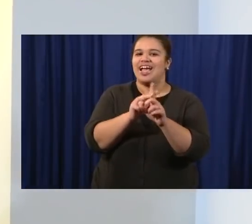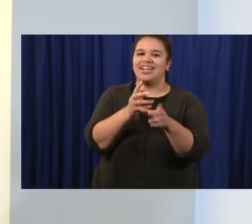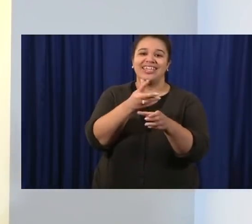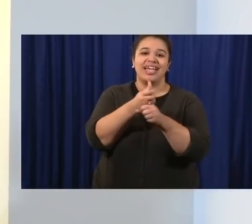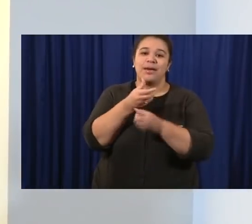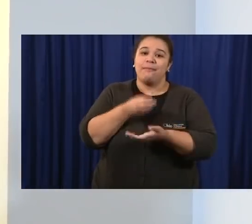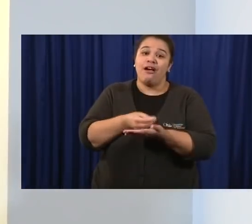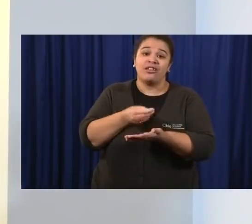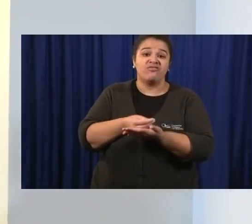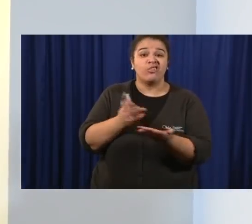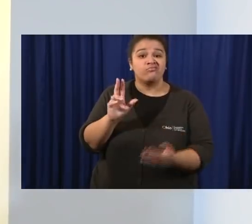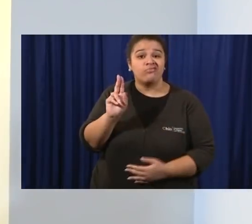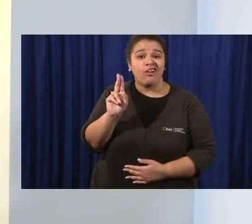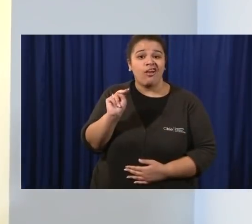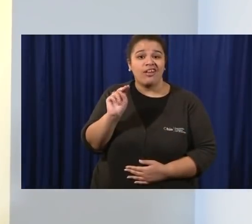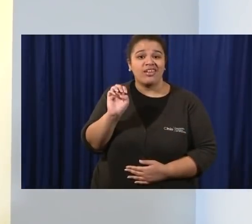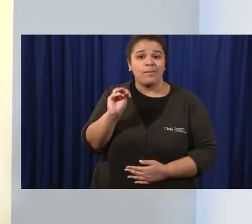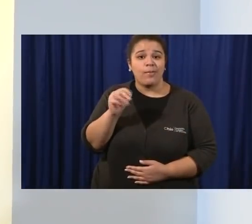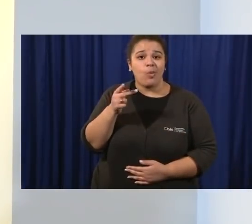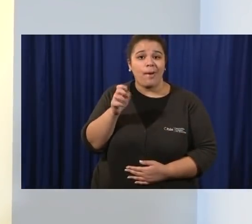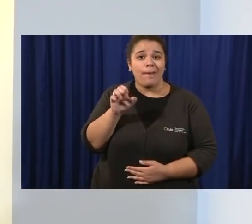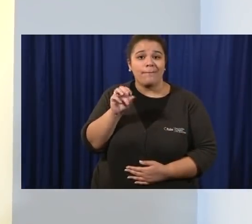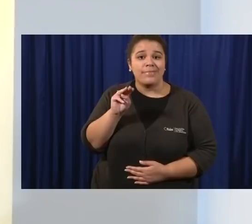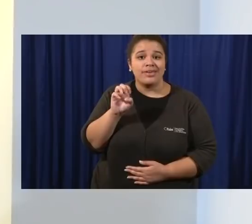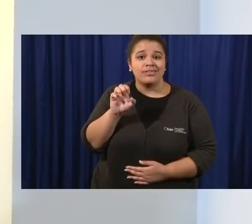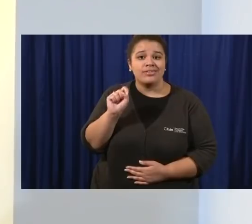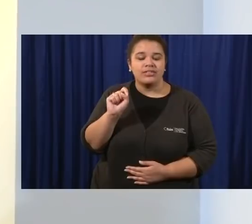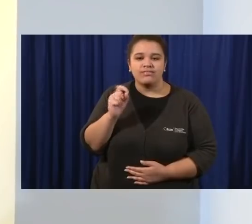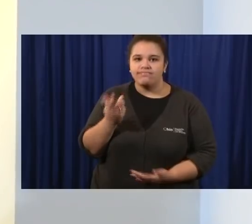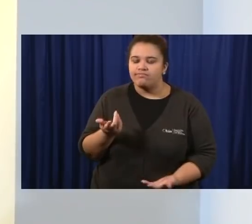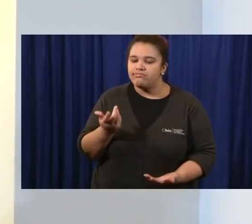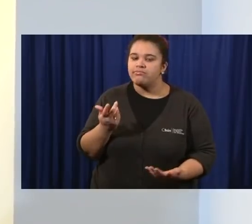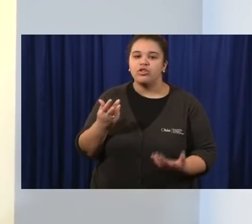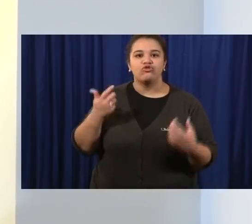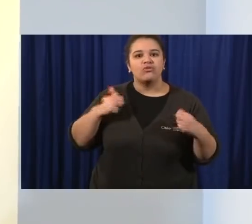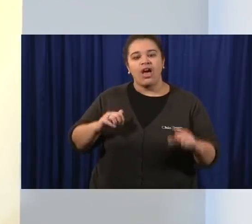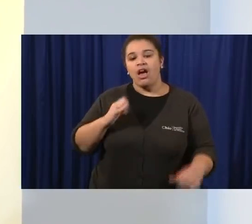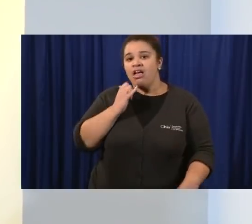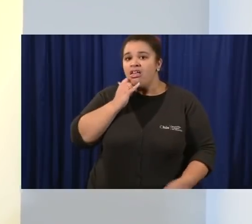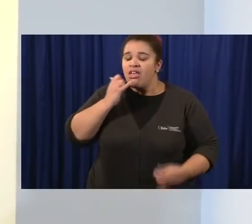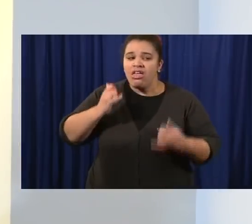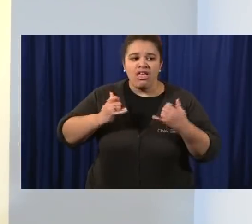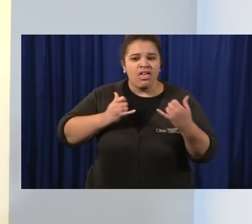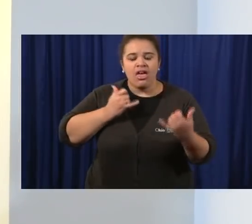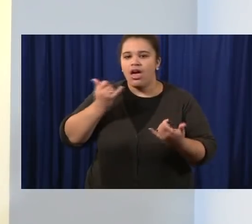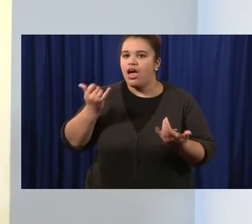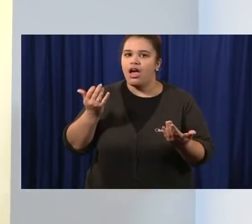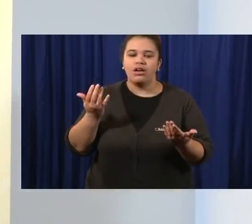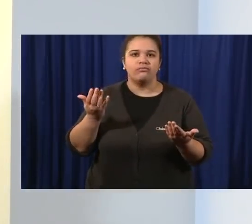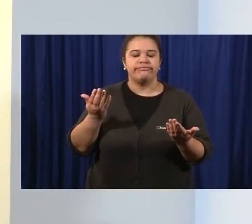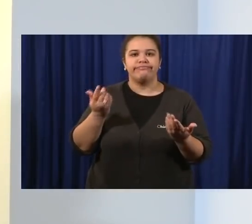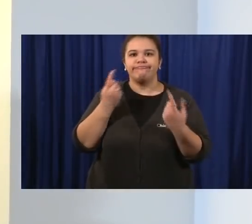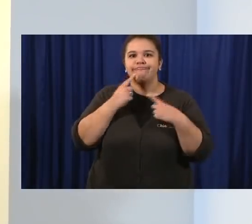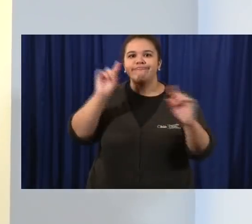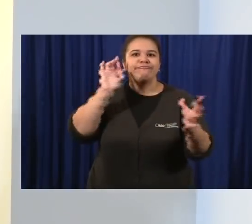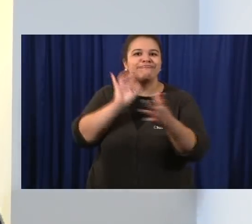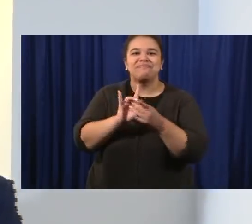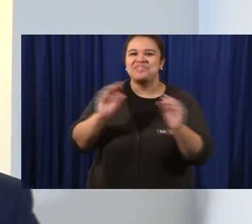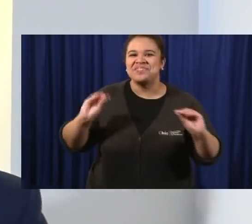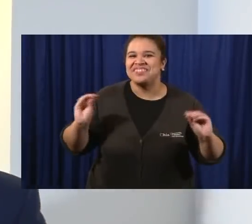in any timely manner. They can't contact people to check on their claims either through the phone system or any other way.